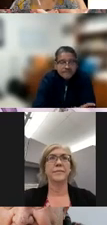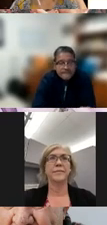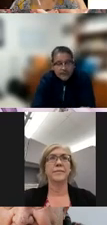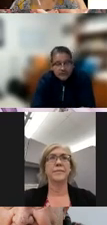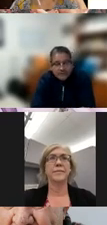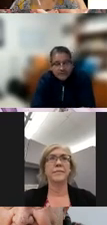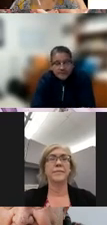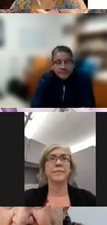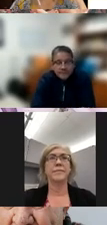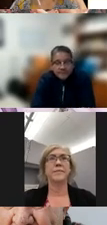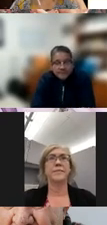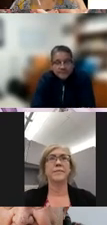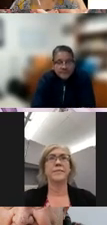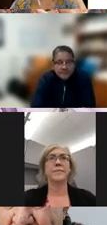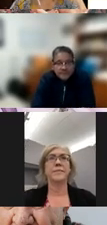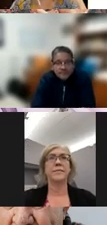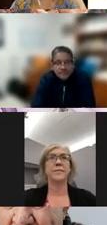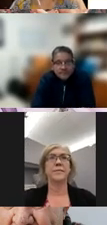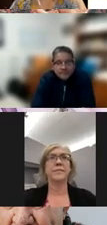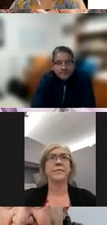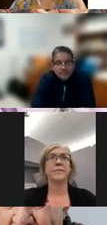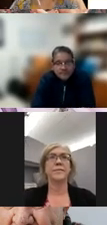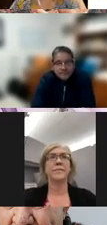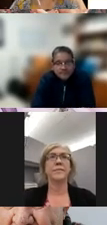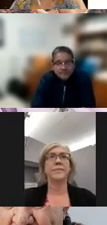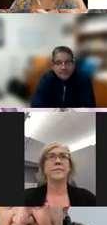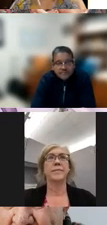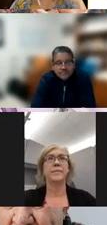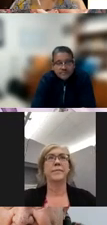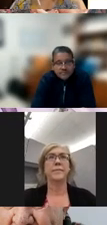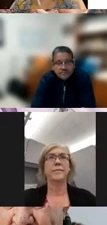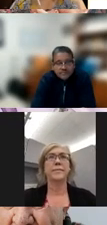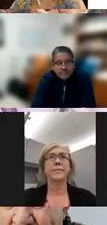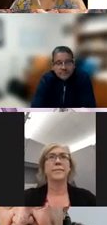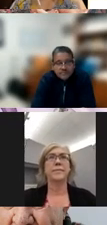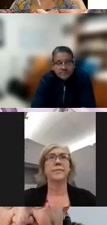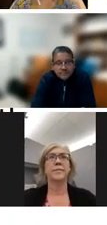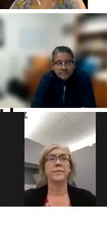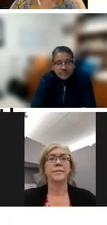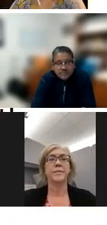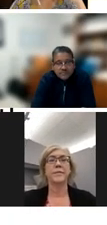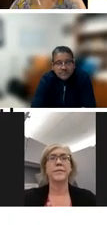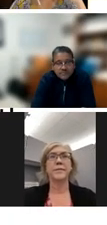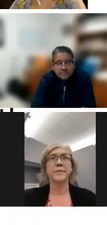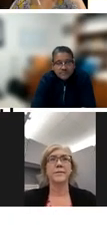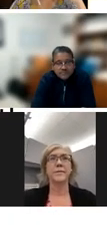as well as talk through how SETA can be helpful to Pathways after this learning session. Next slide.